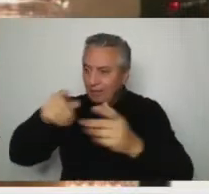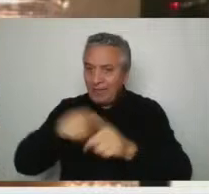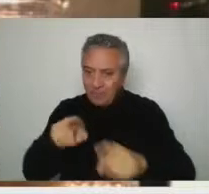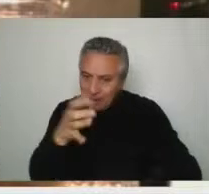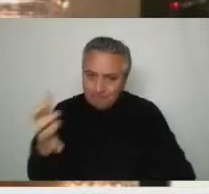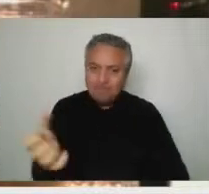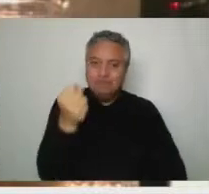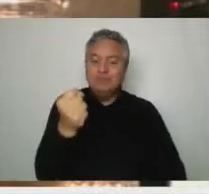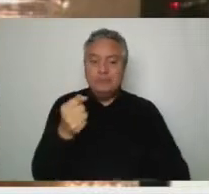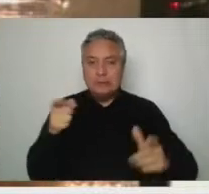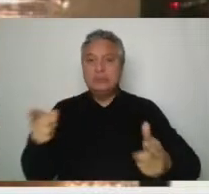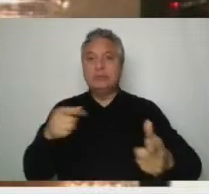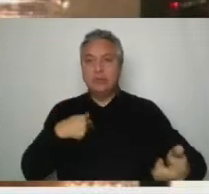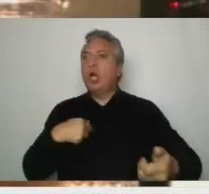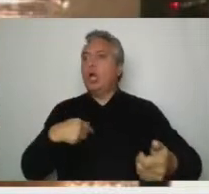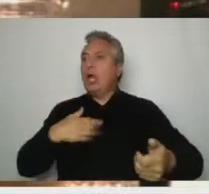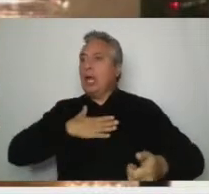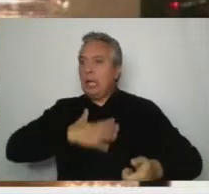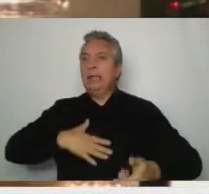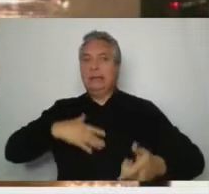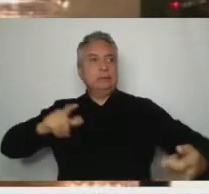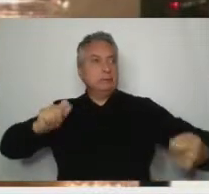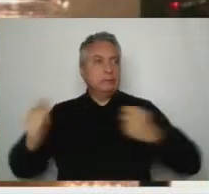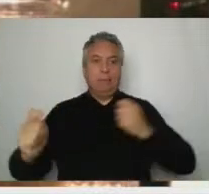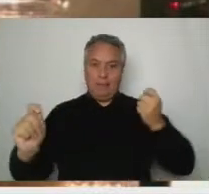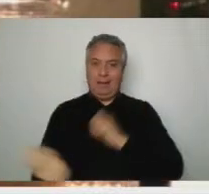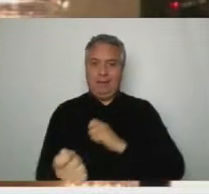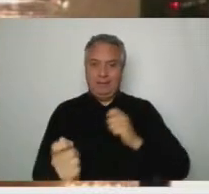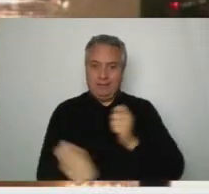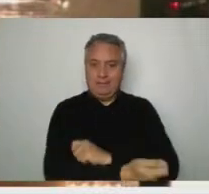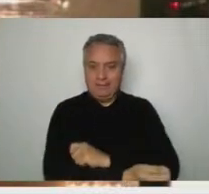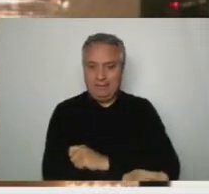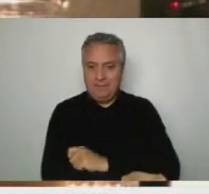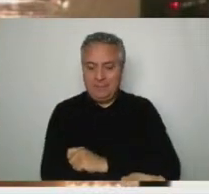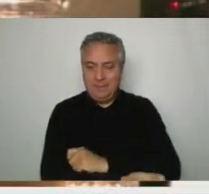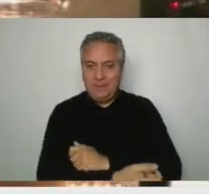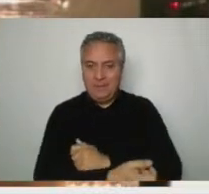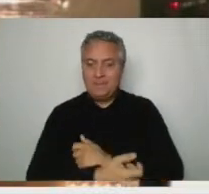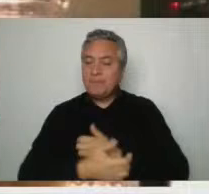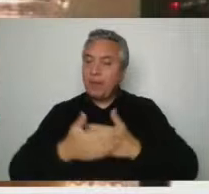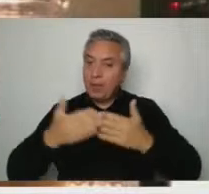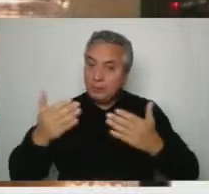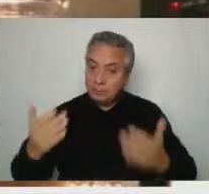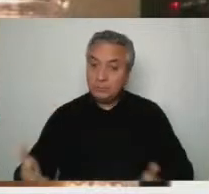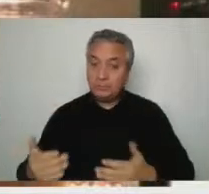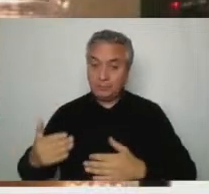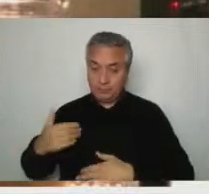gets power from society to change things.